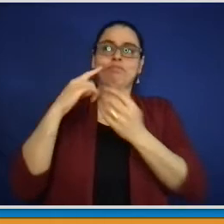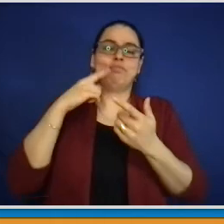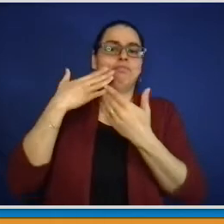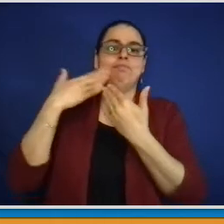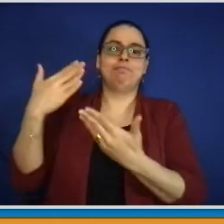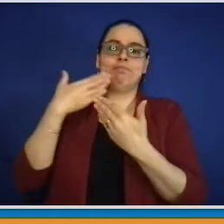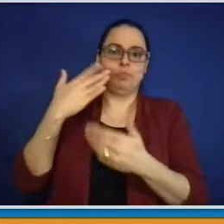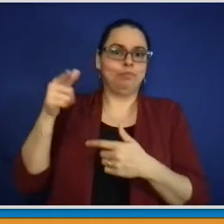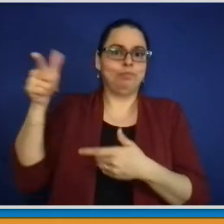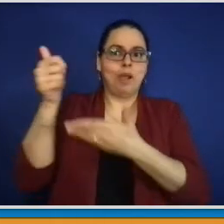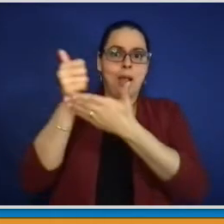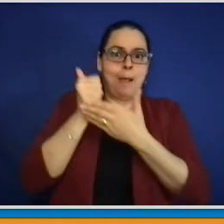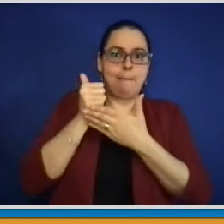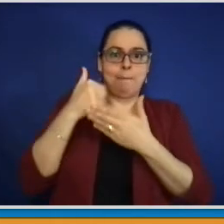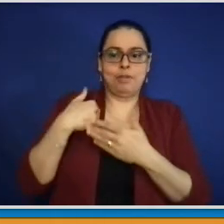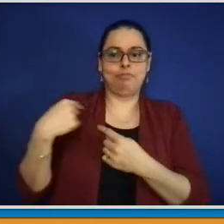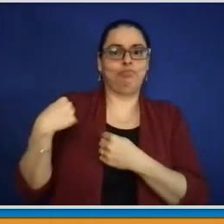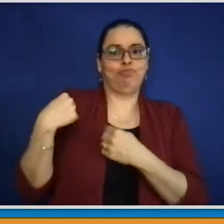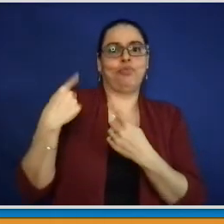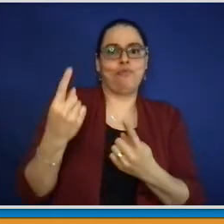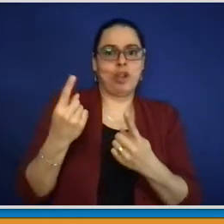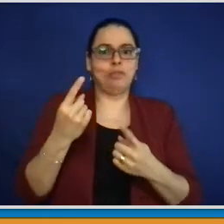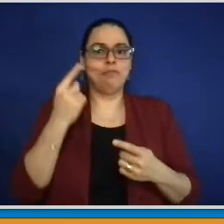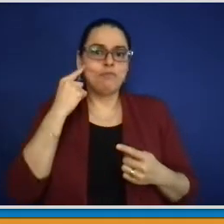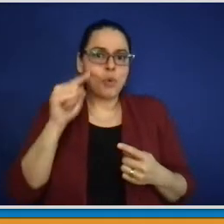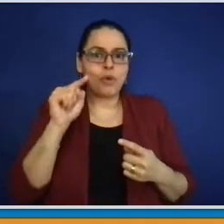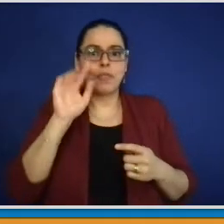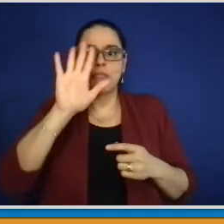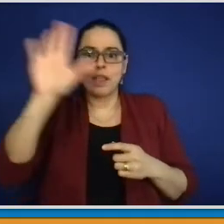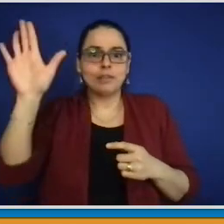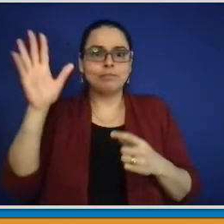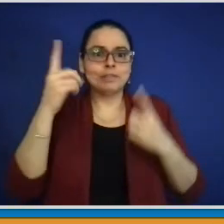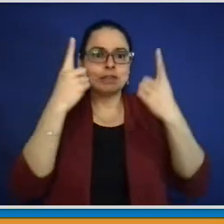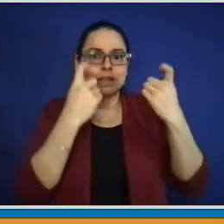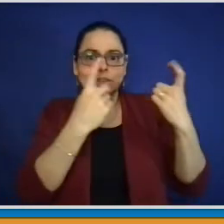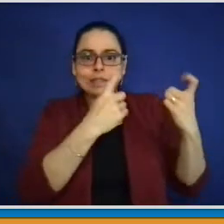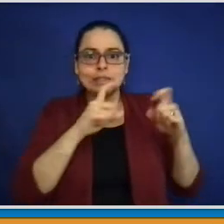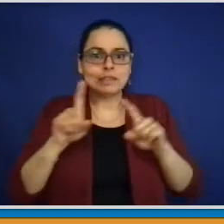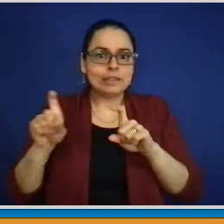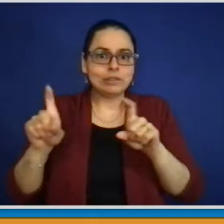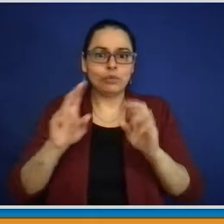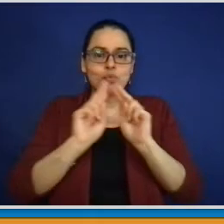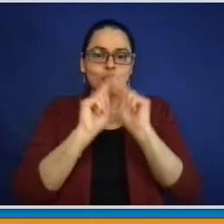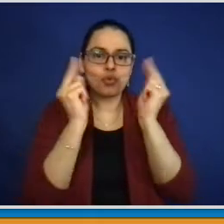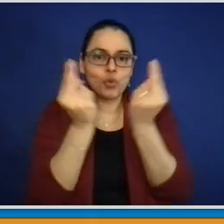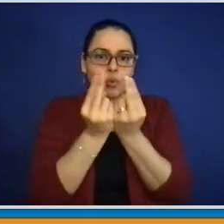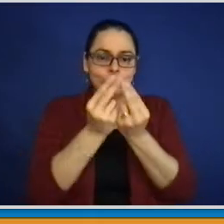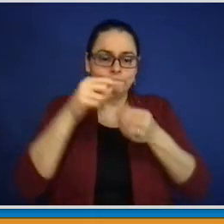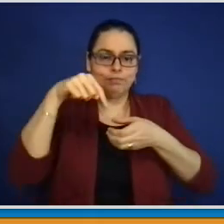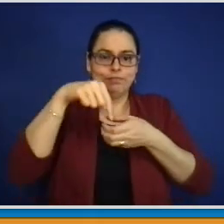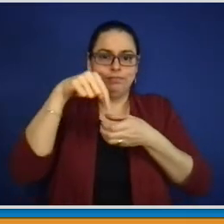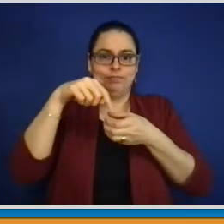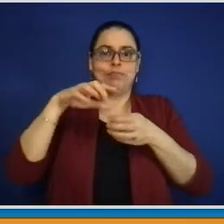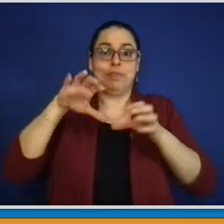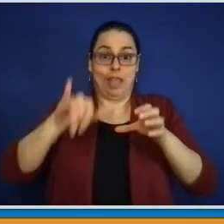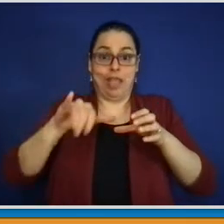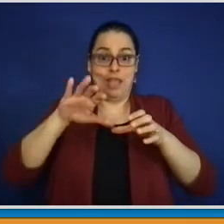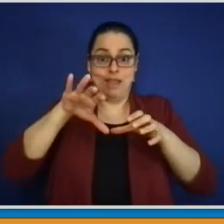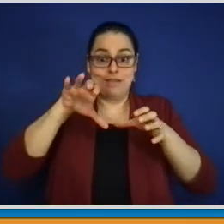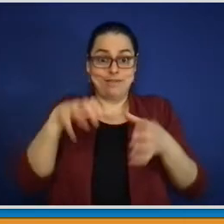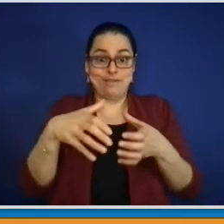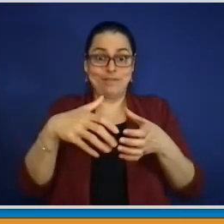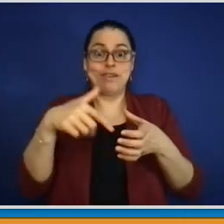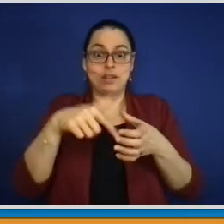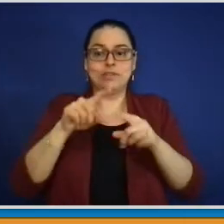Kreco, Sokana Silla, Marie Yezo, and all of the nurses and staff who help run the operations. It is